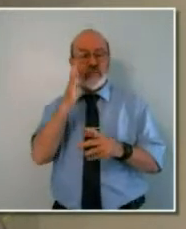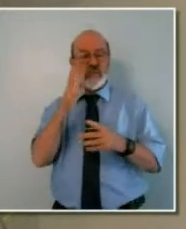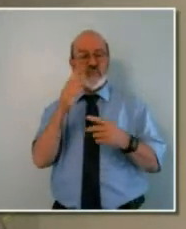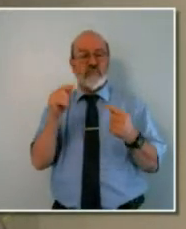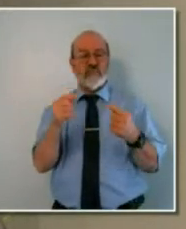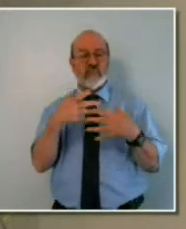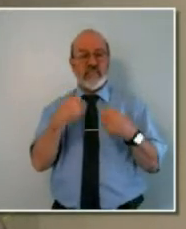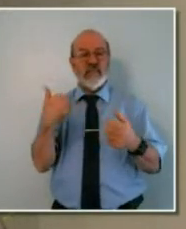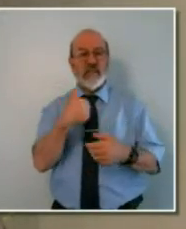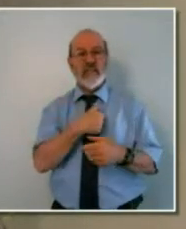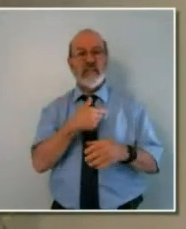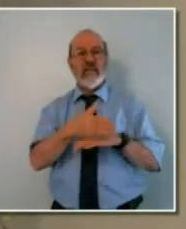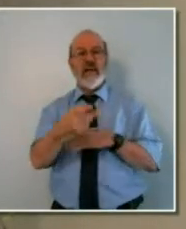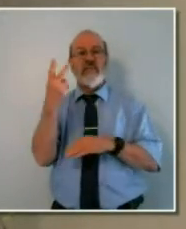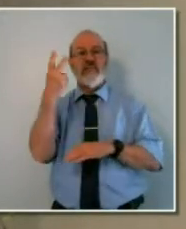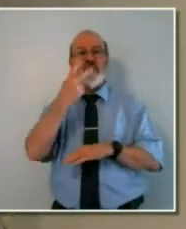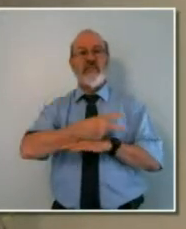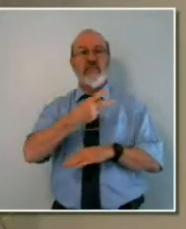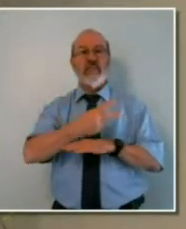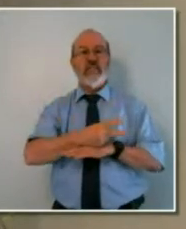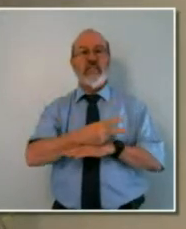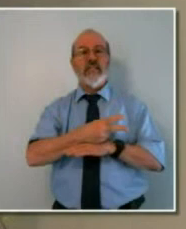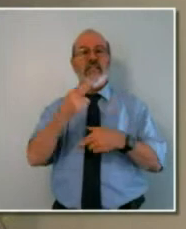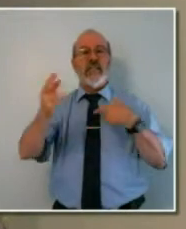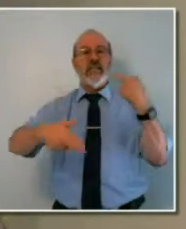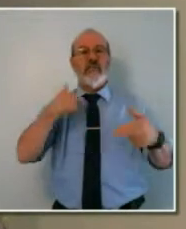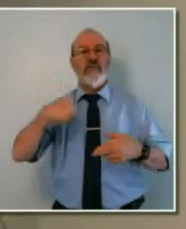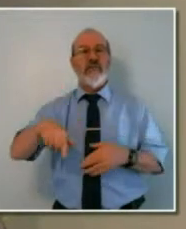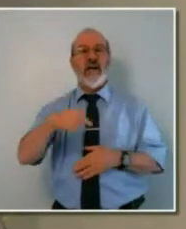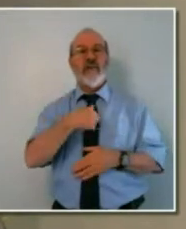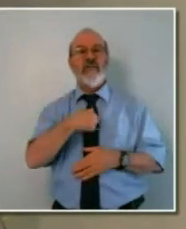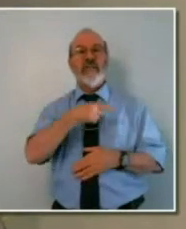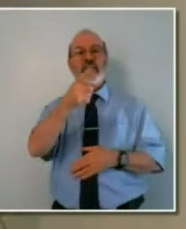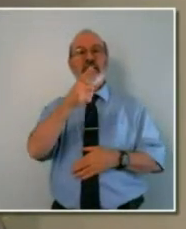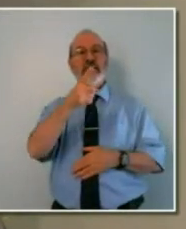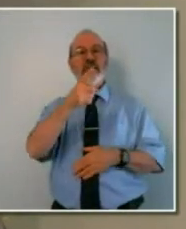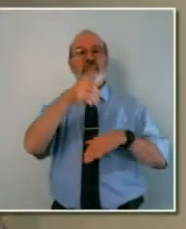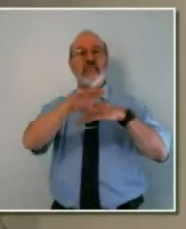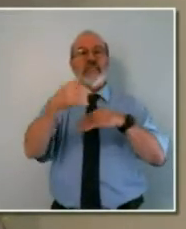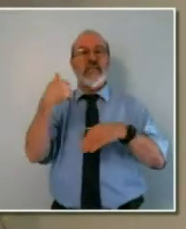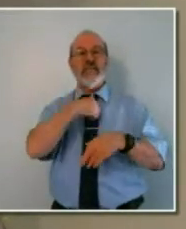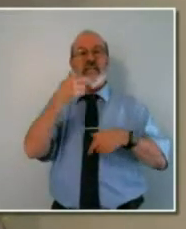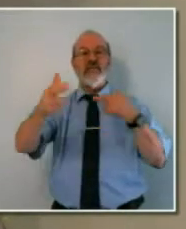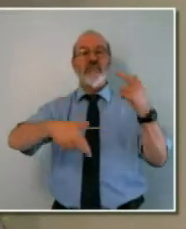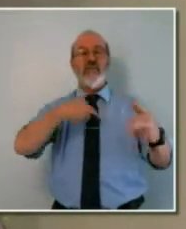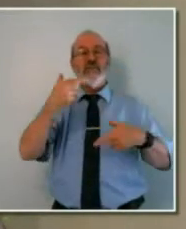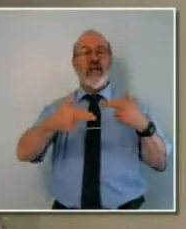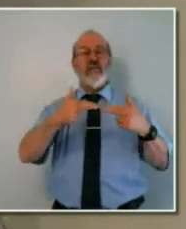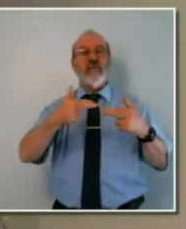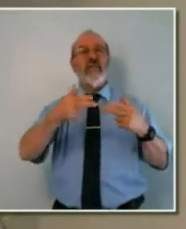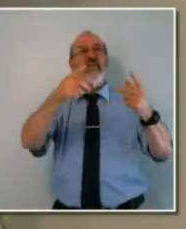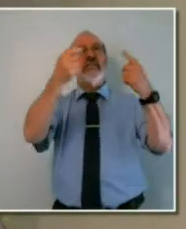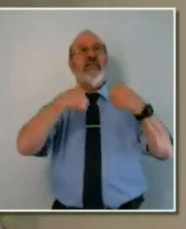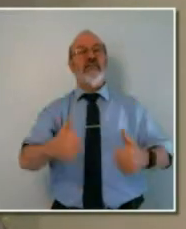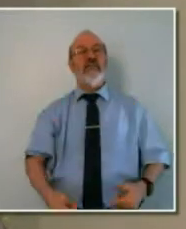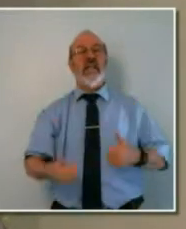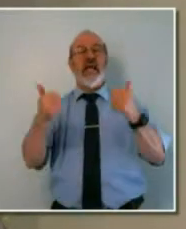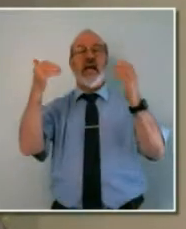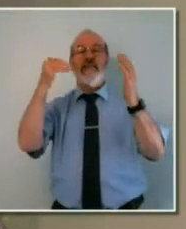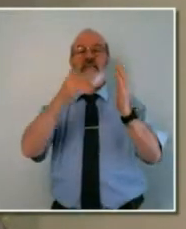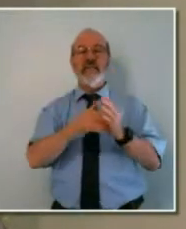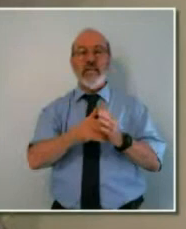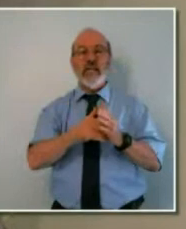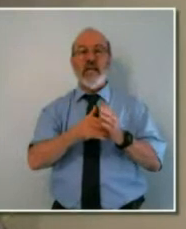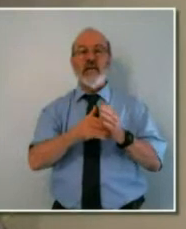After 2 days, will he revive us? He will send us revival. He will give us life again. He will